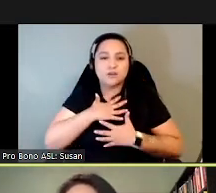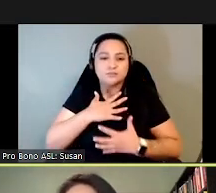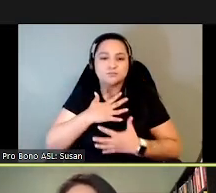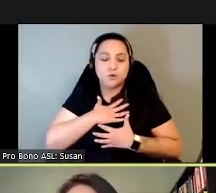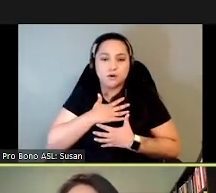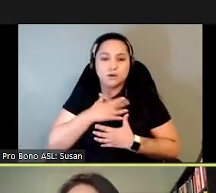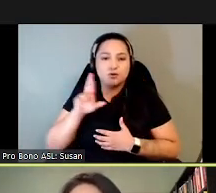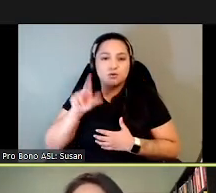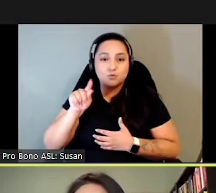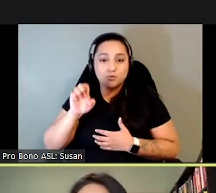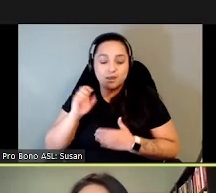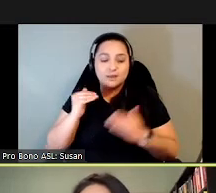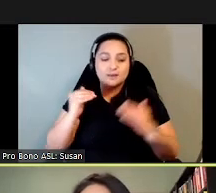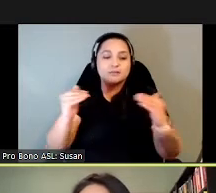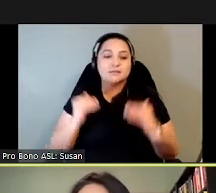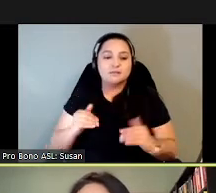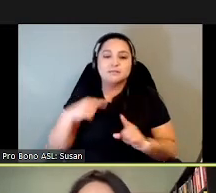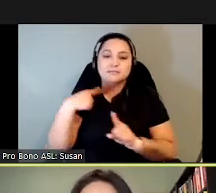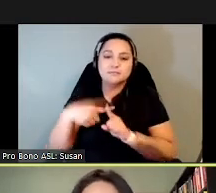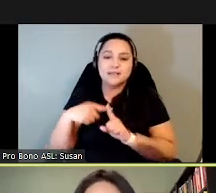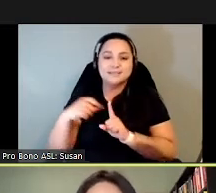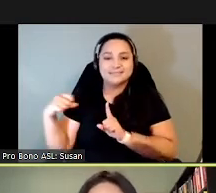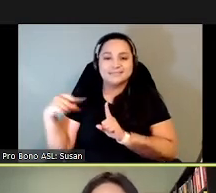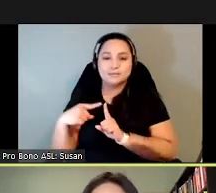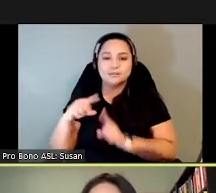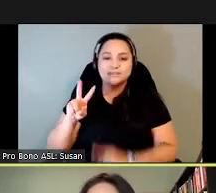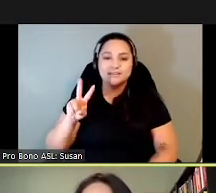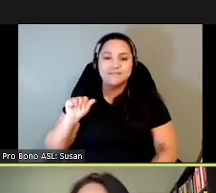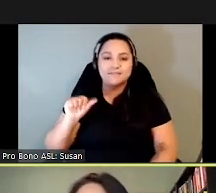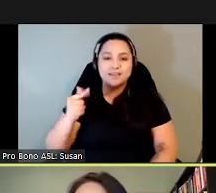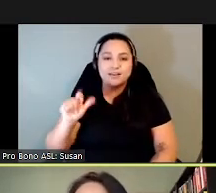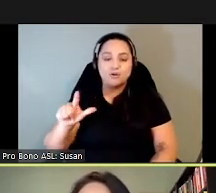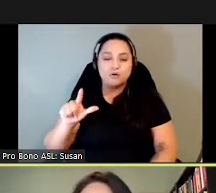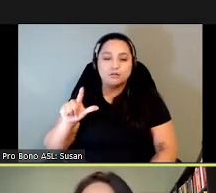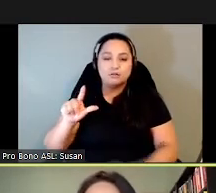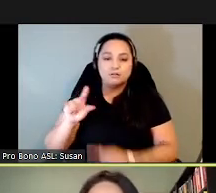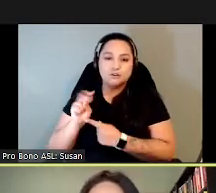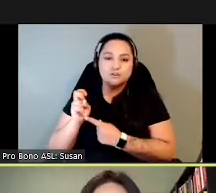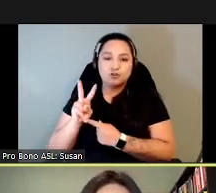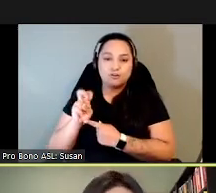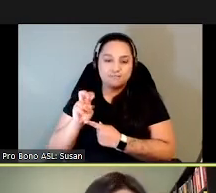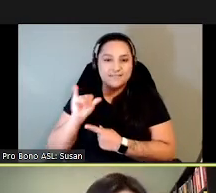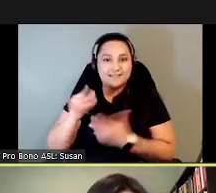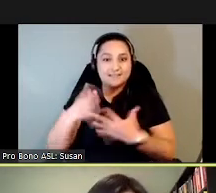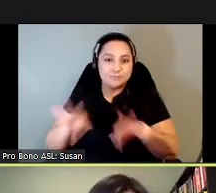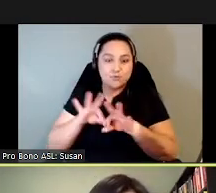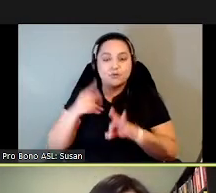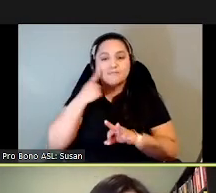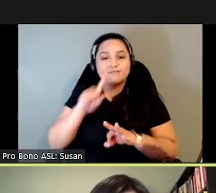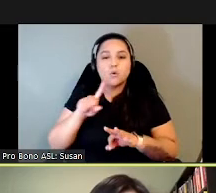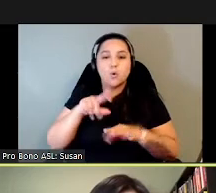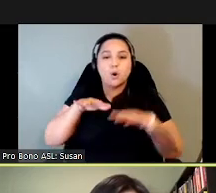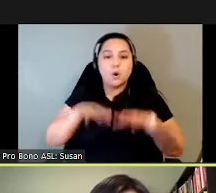stimulates the vagal nerve, which is very, very important for calm.